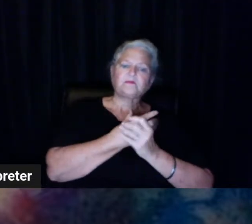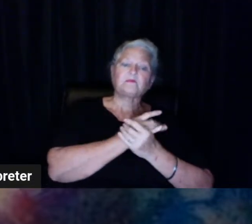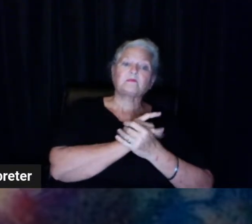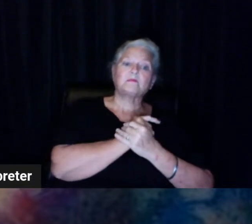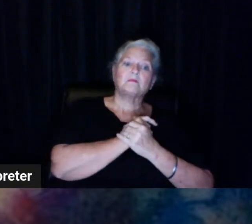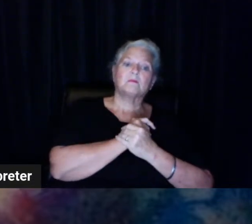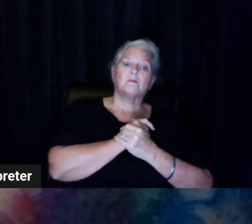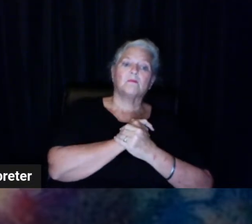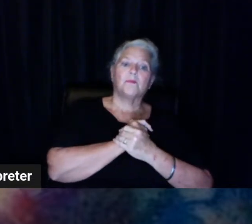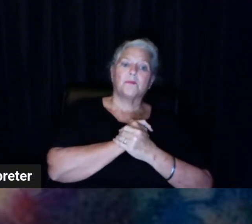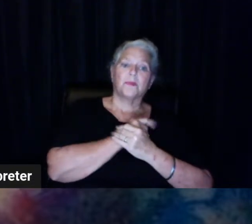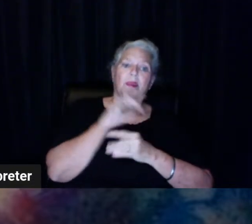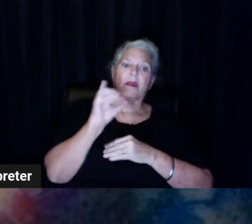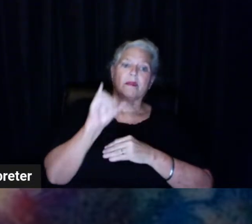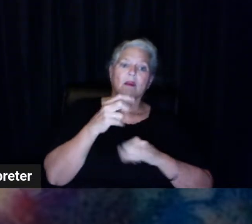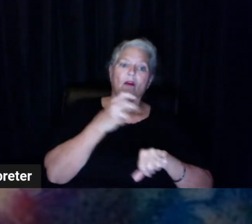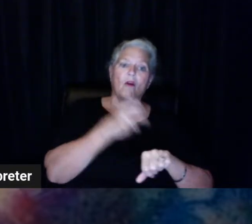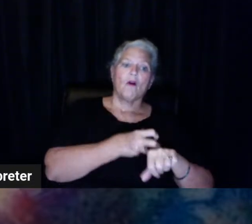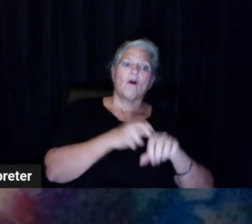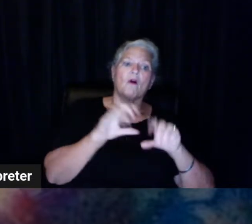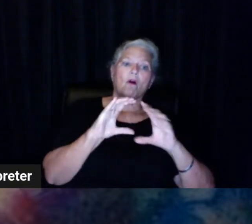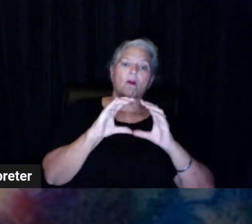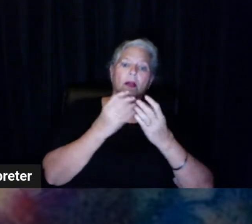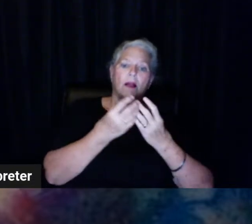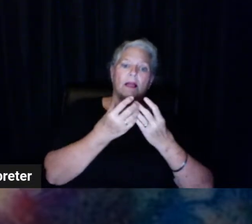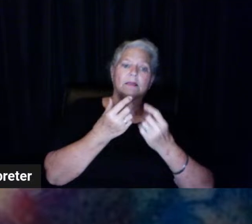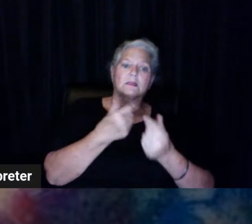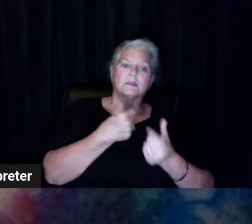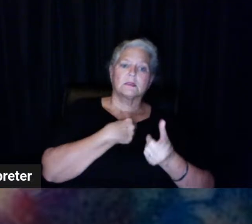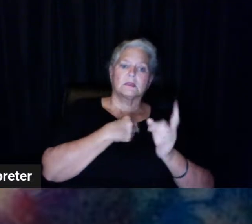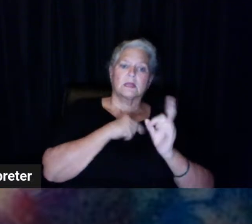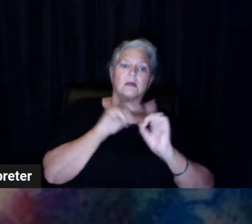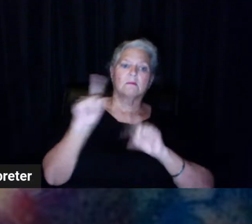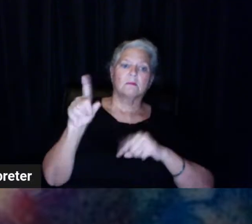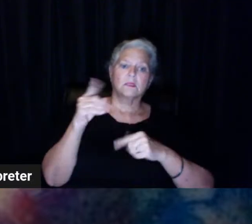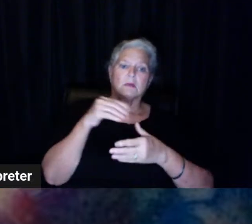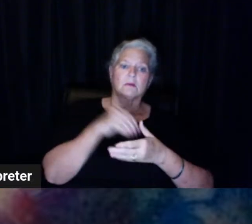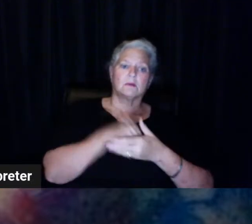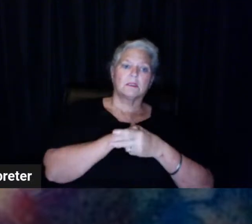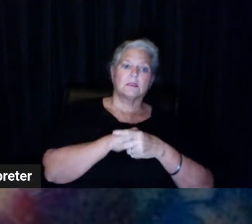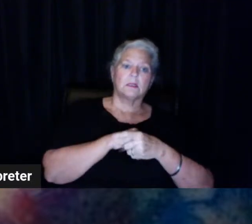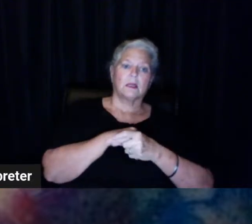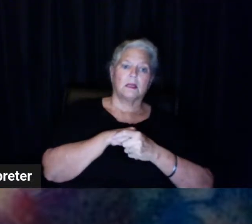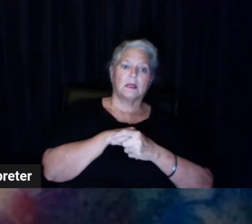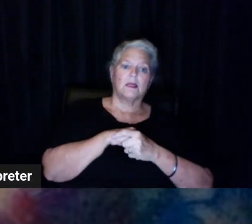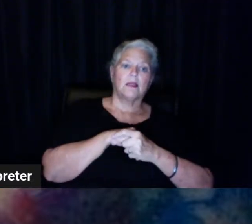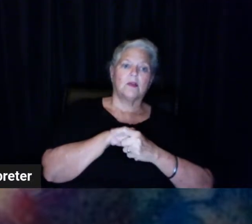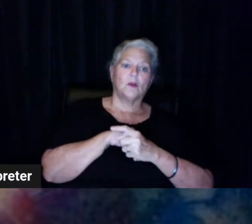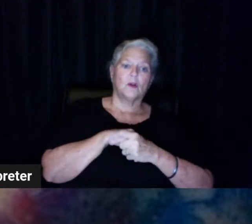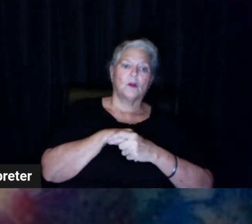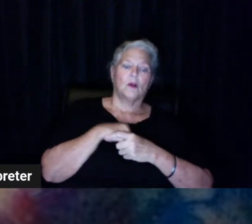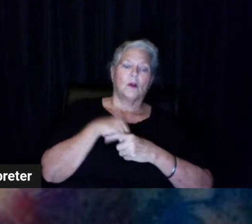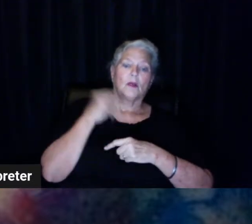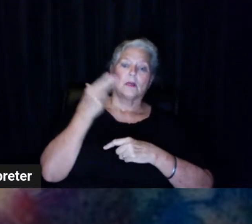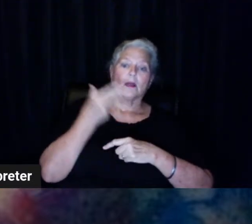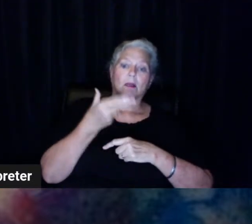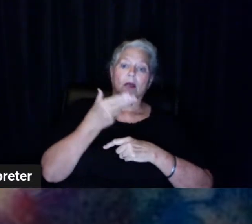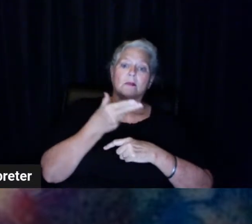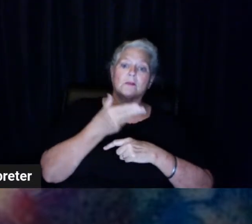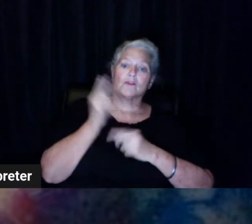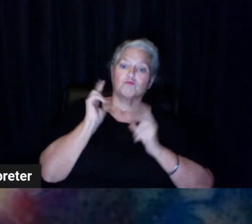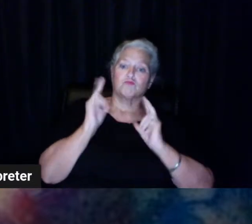They are hard classes. I mean, I'm going in guns, lead shooters